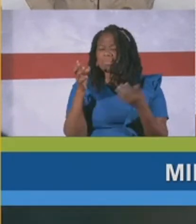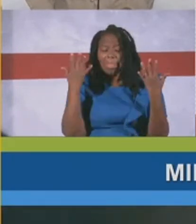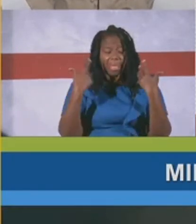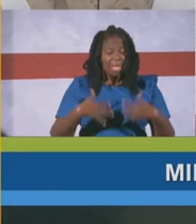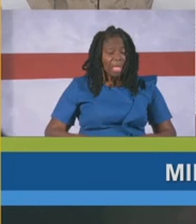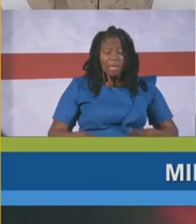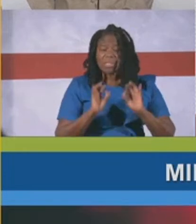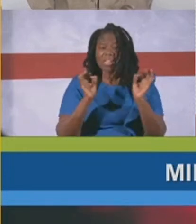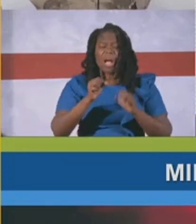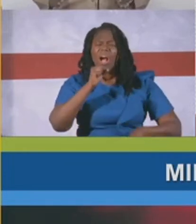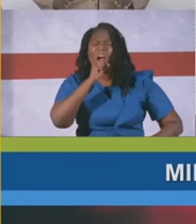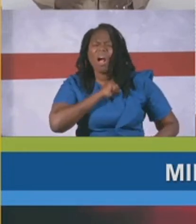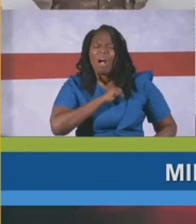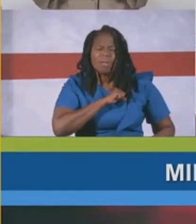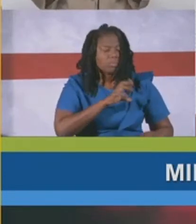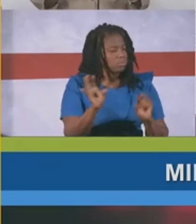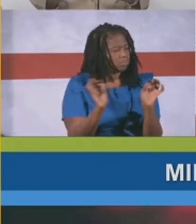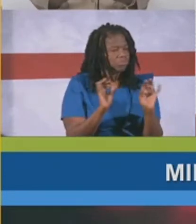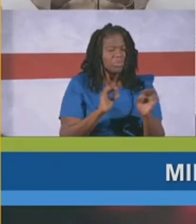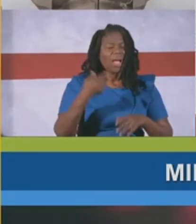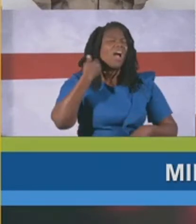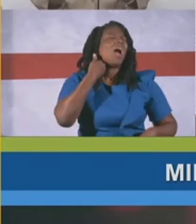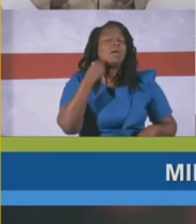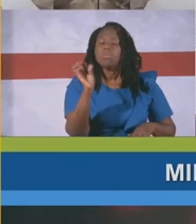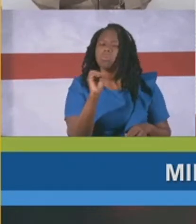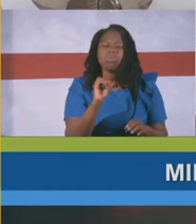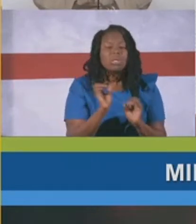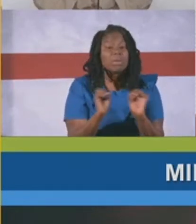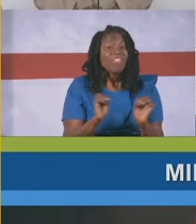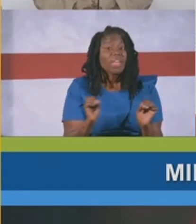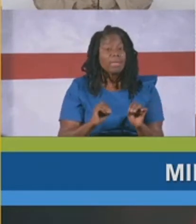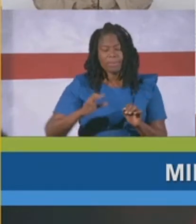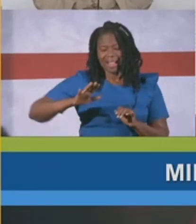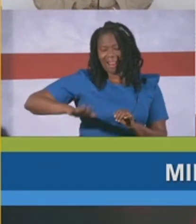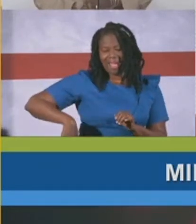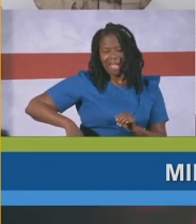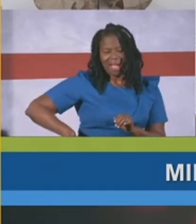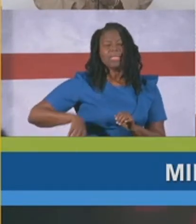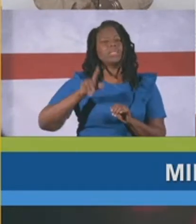or something to say that your body has been attacked by this bacteria.